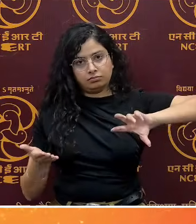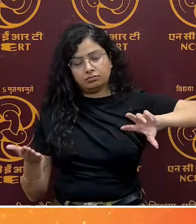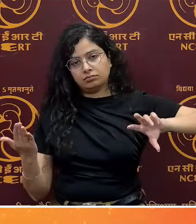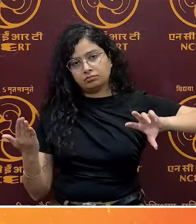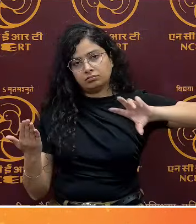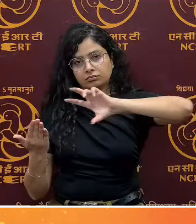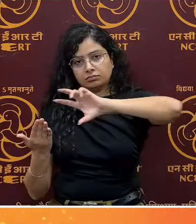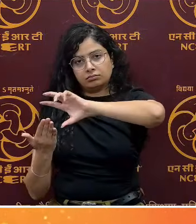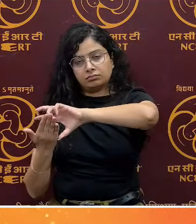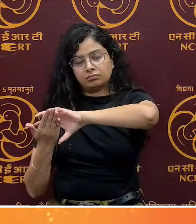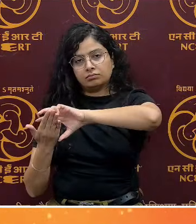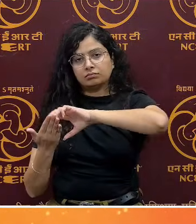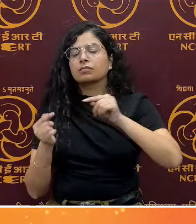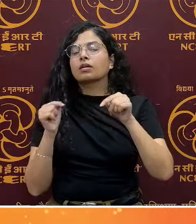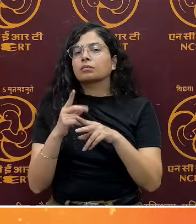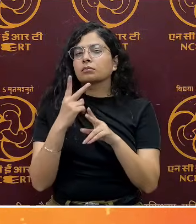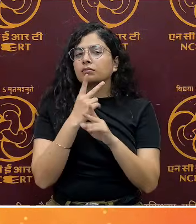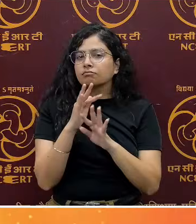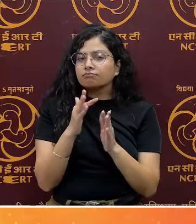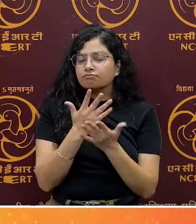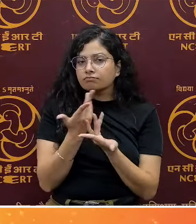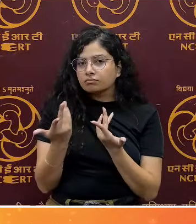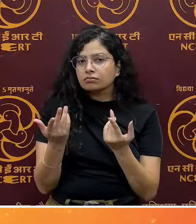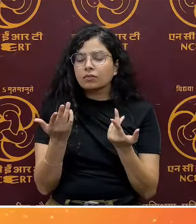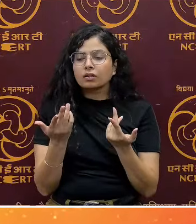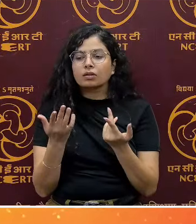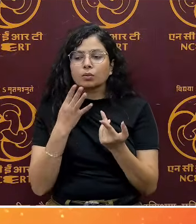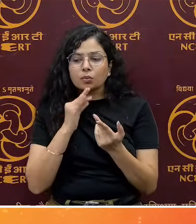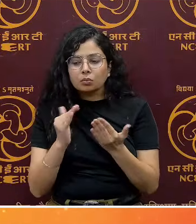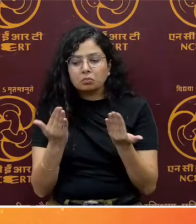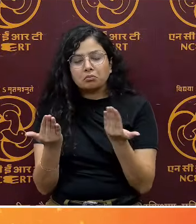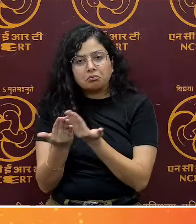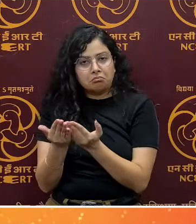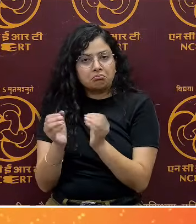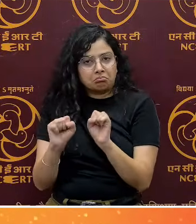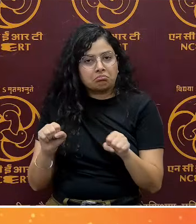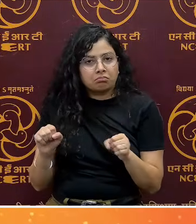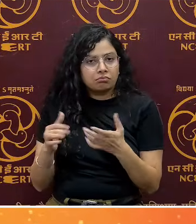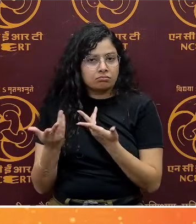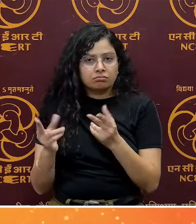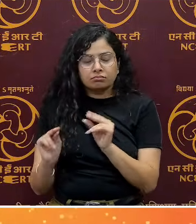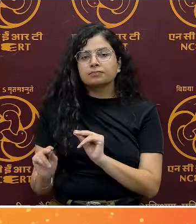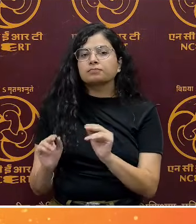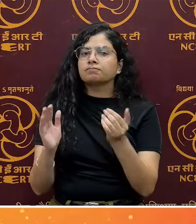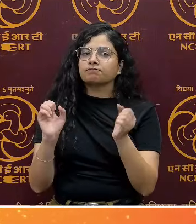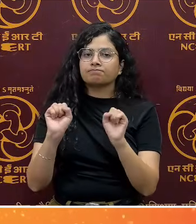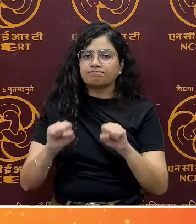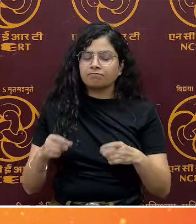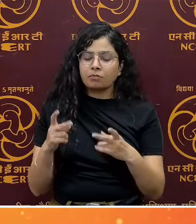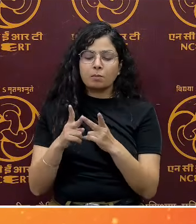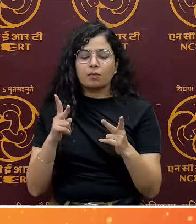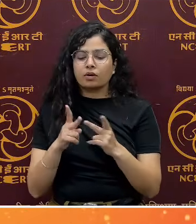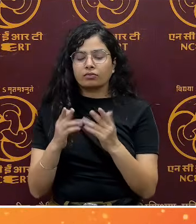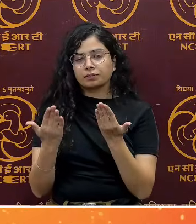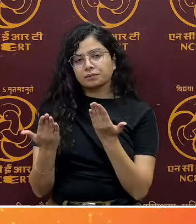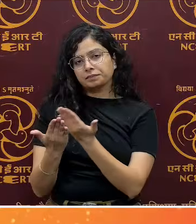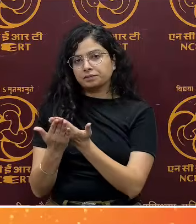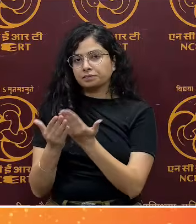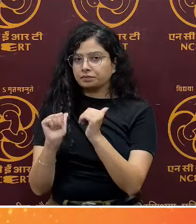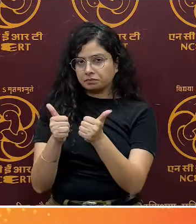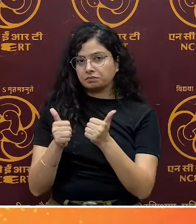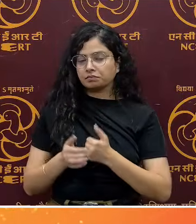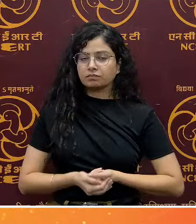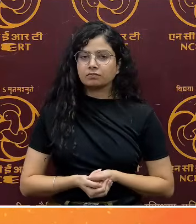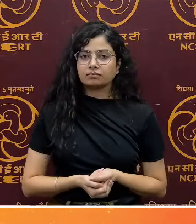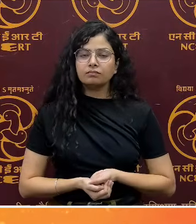will observe it whether it will cover it or not. It exactly covers it. So